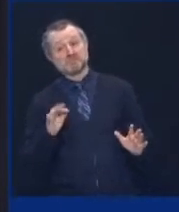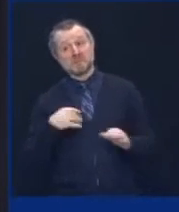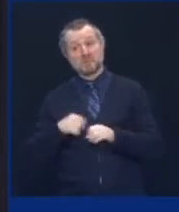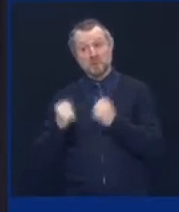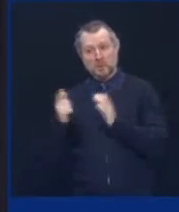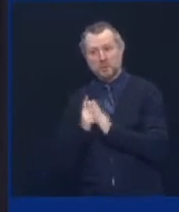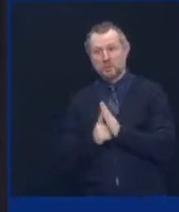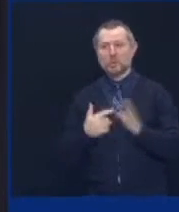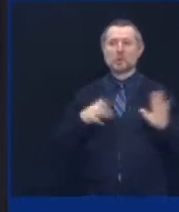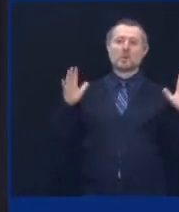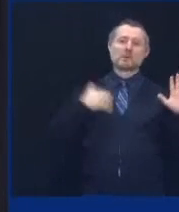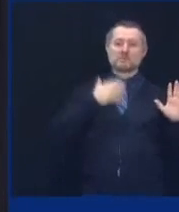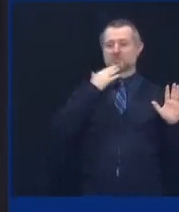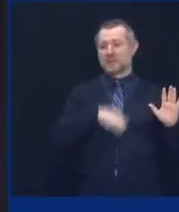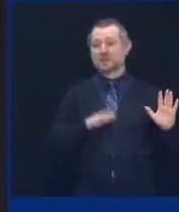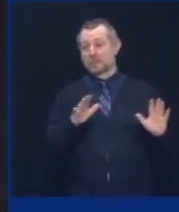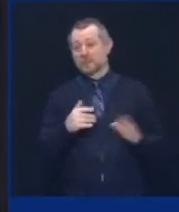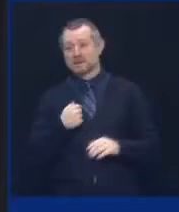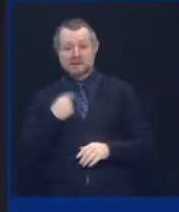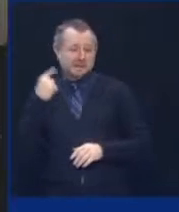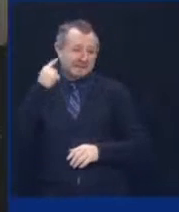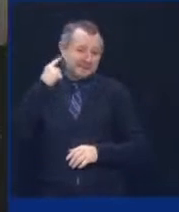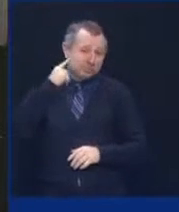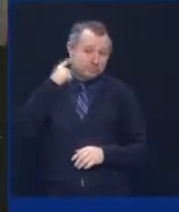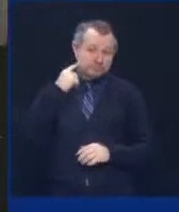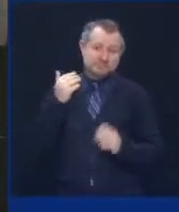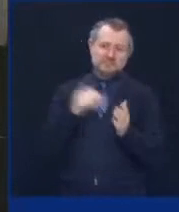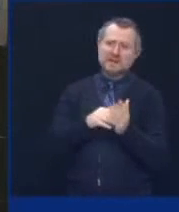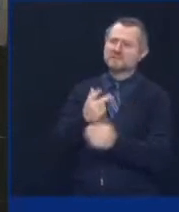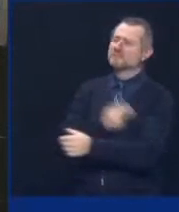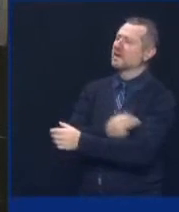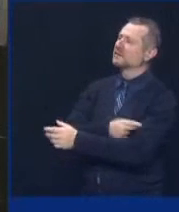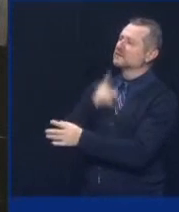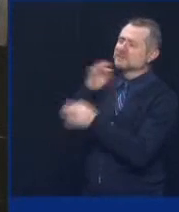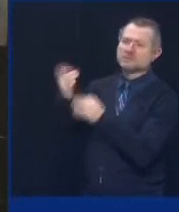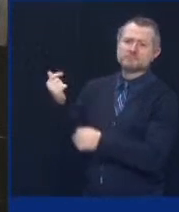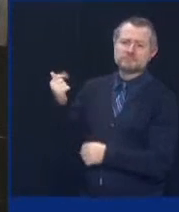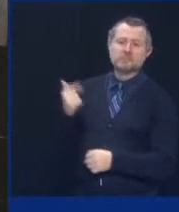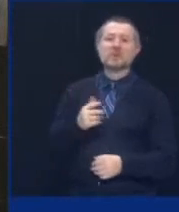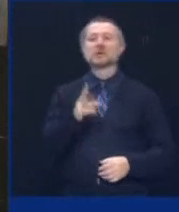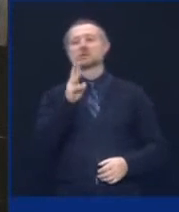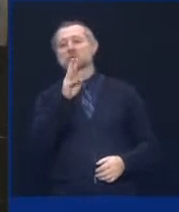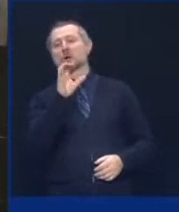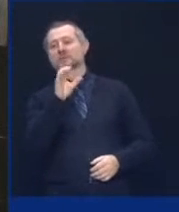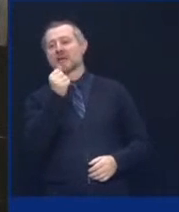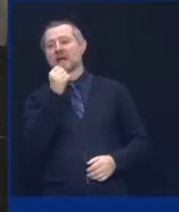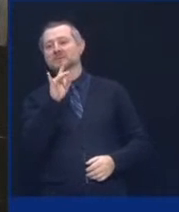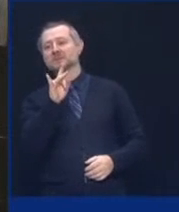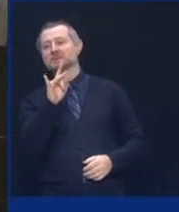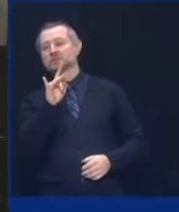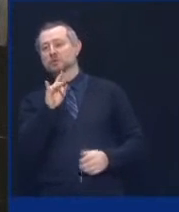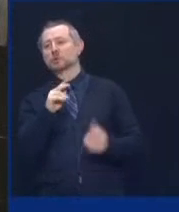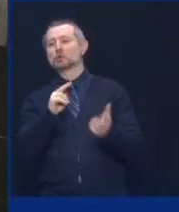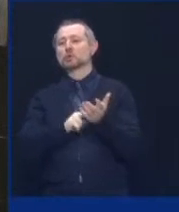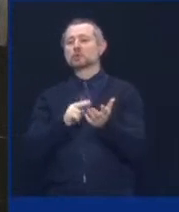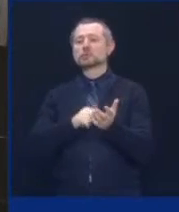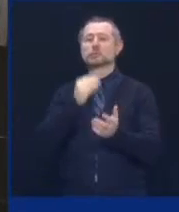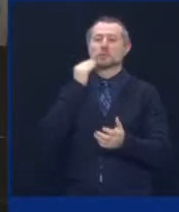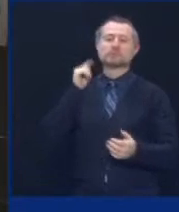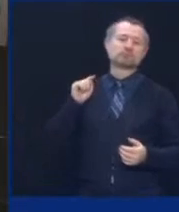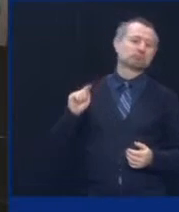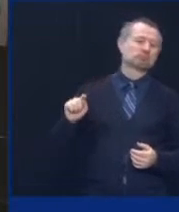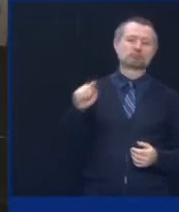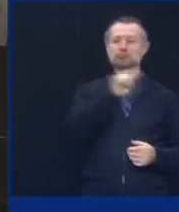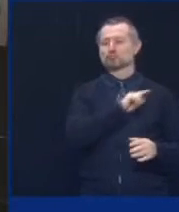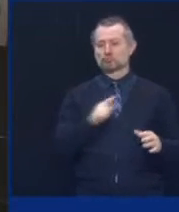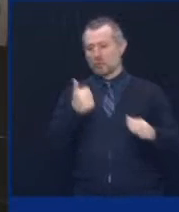you, let me hear the answer again on the vaccinations, please? There's 618 long-term care facilities that have enrolled in this program, that where Walgreens